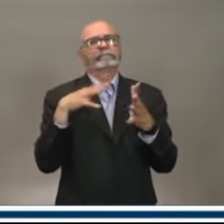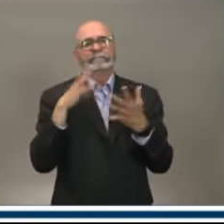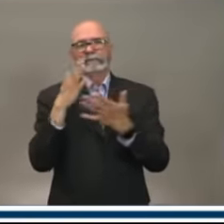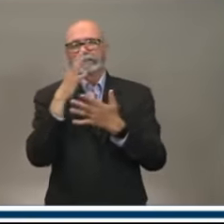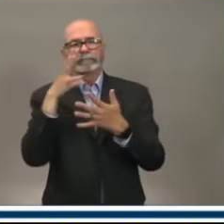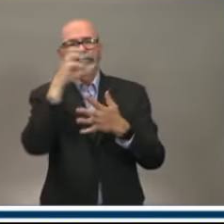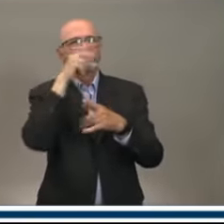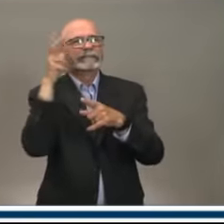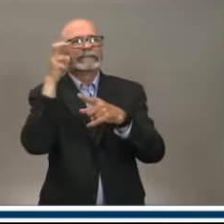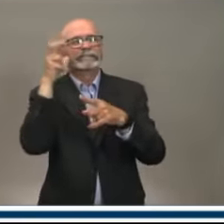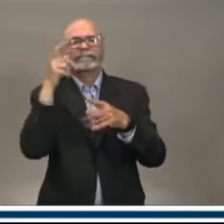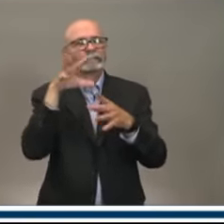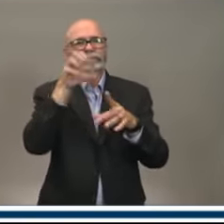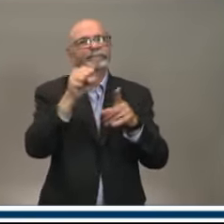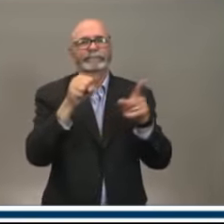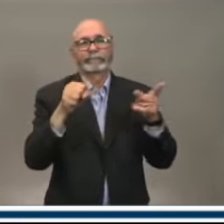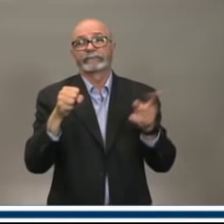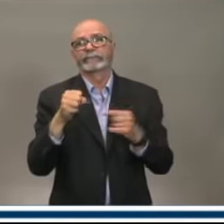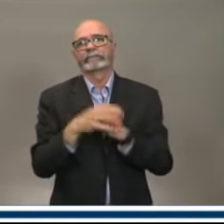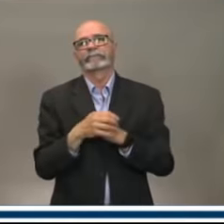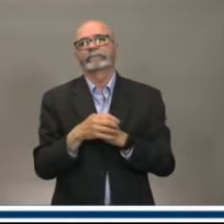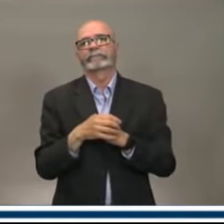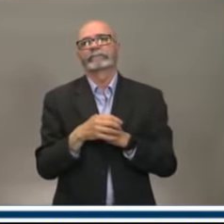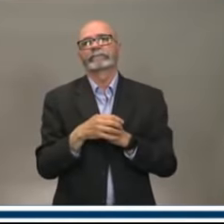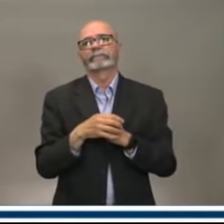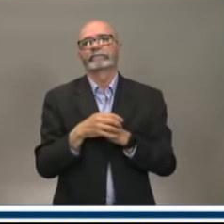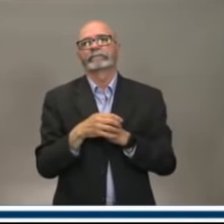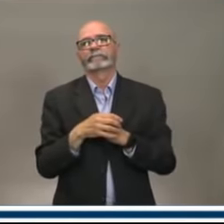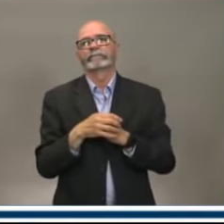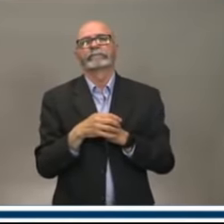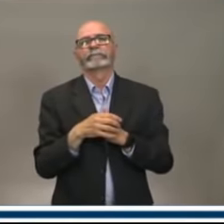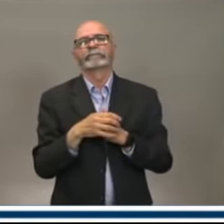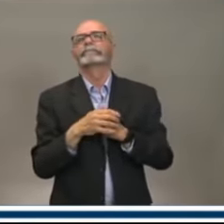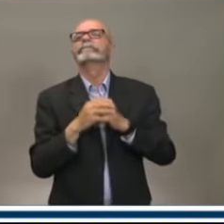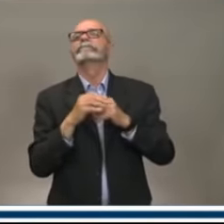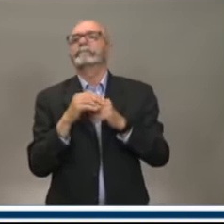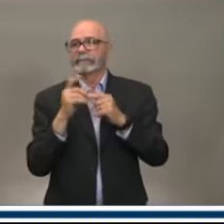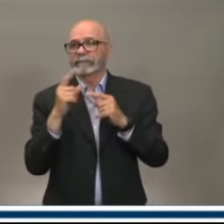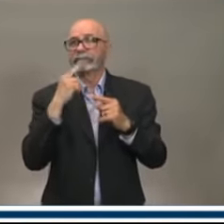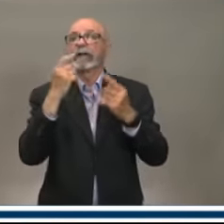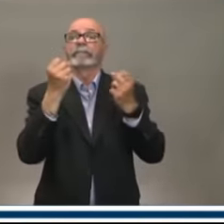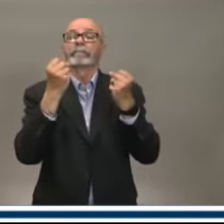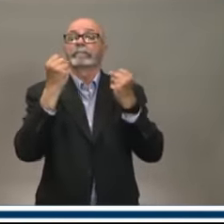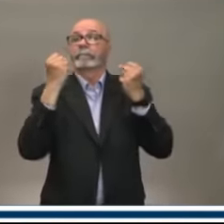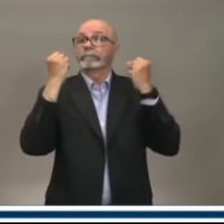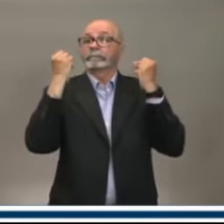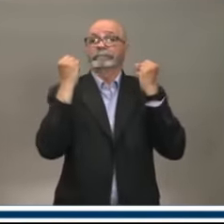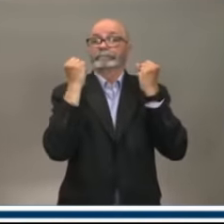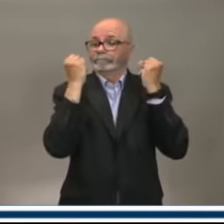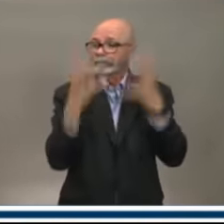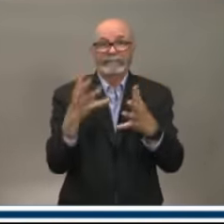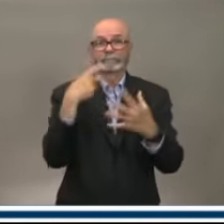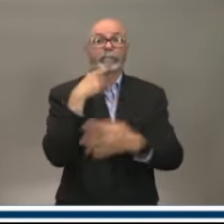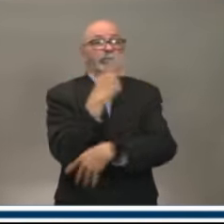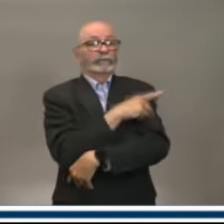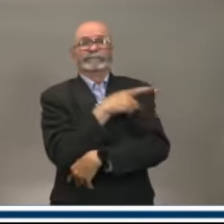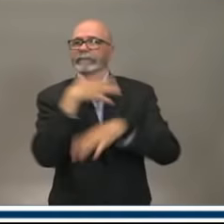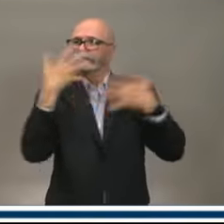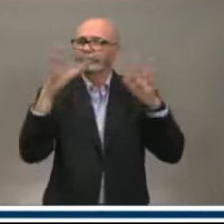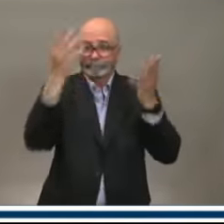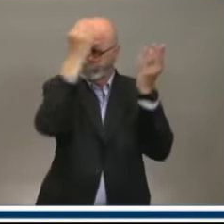final part. I think, as I said to you in my previous question, there are many provinces who have released plans without details for the